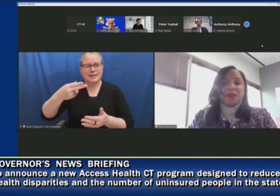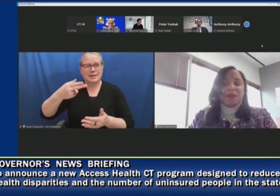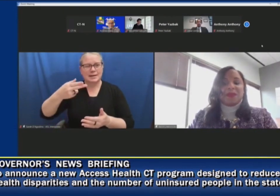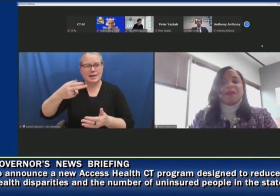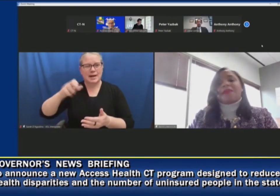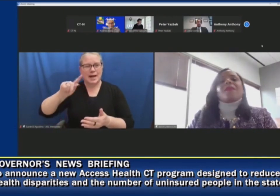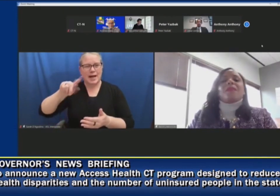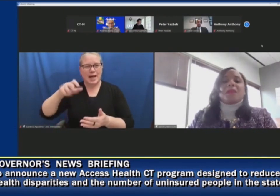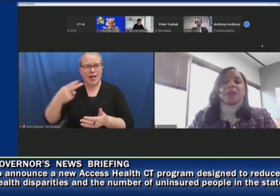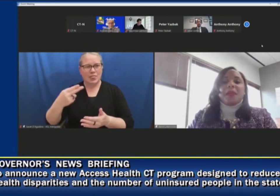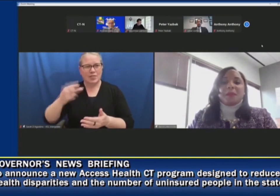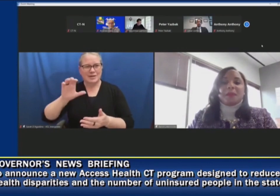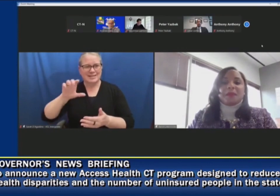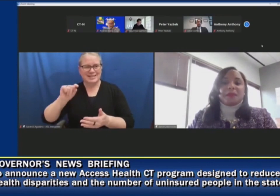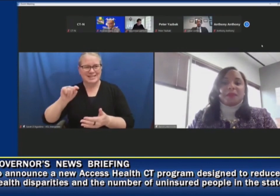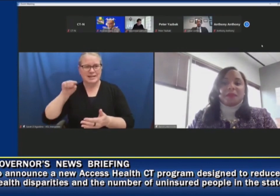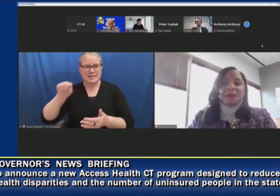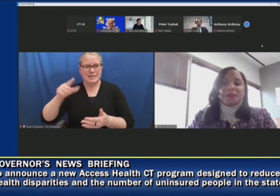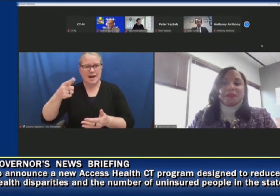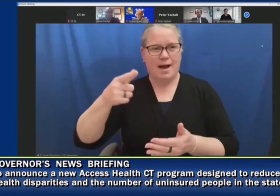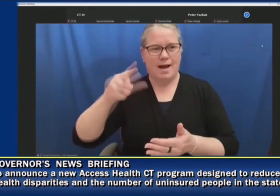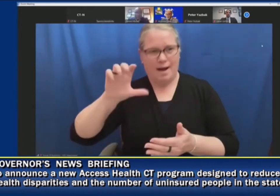accesshealthct.com. I'm going to introduce